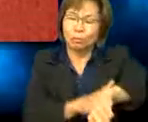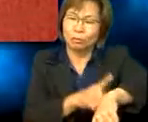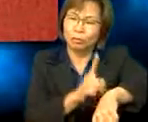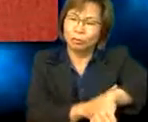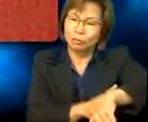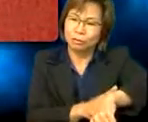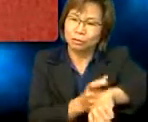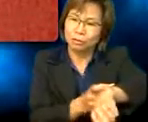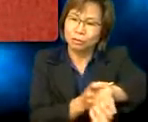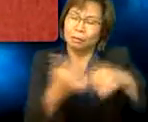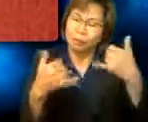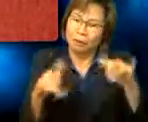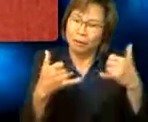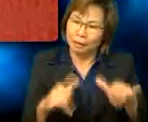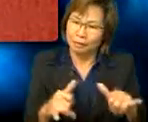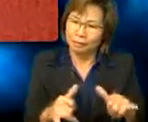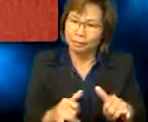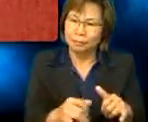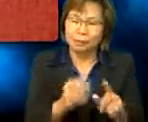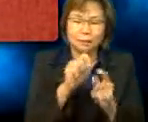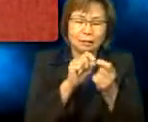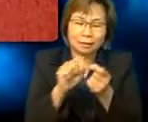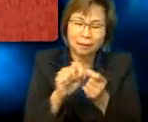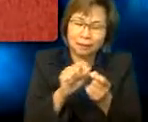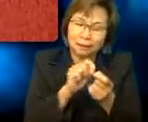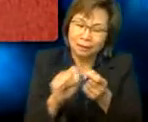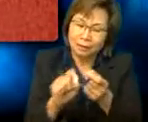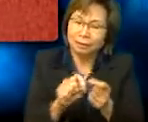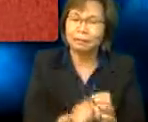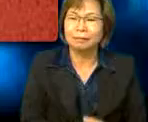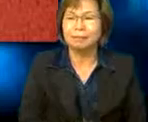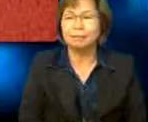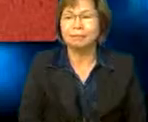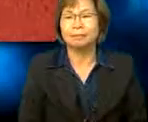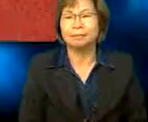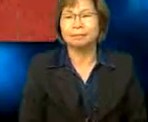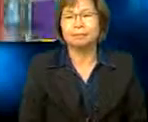watch, play, lit.